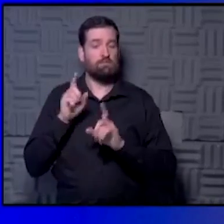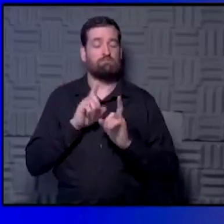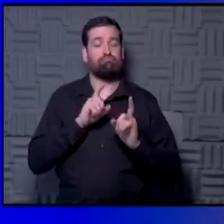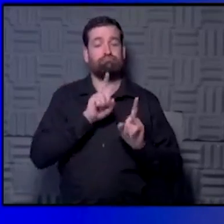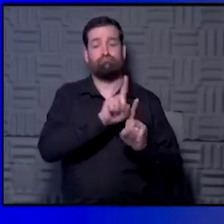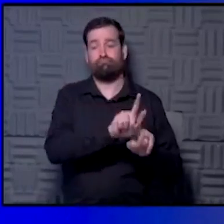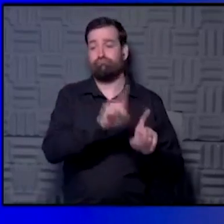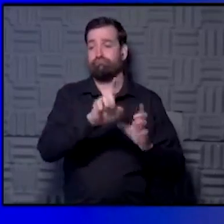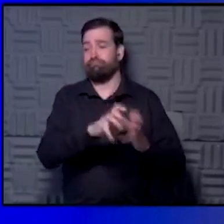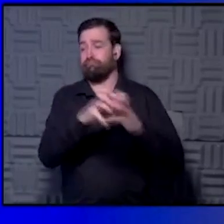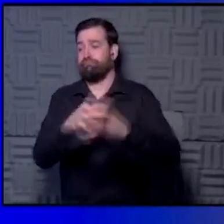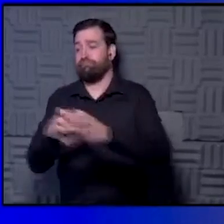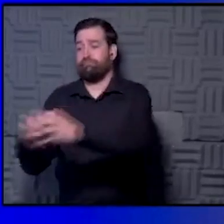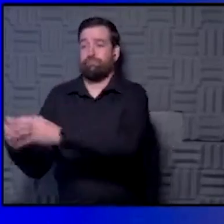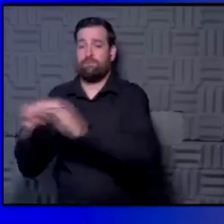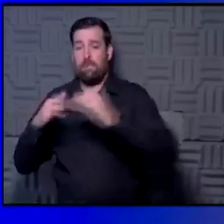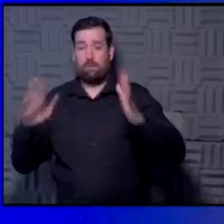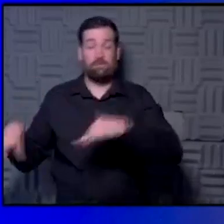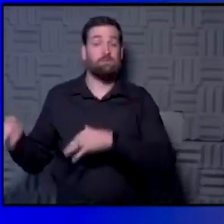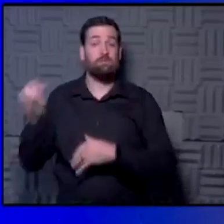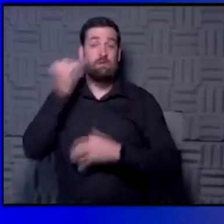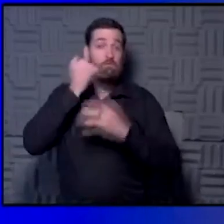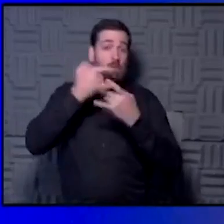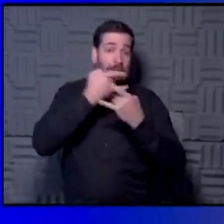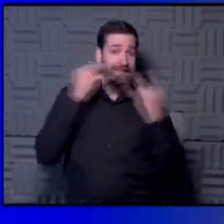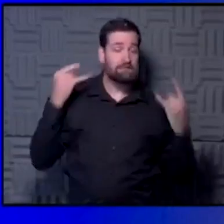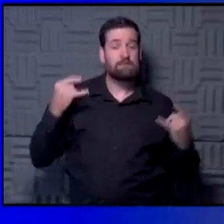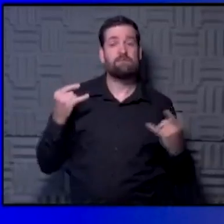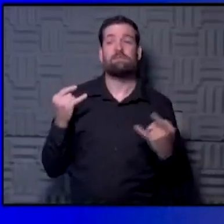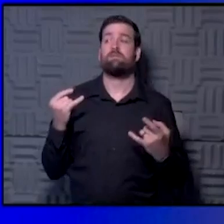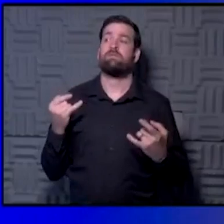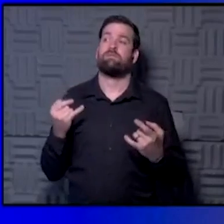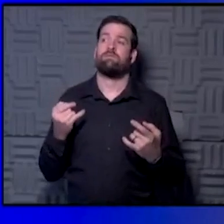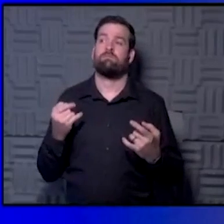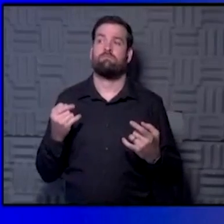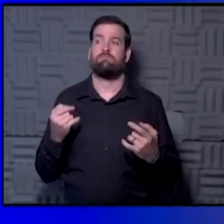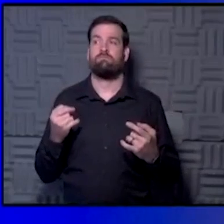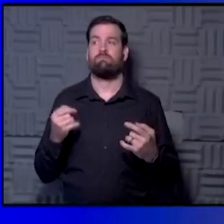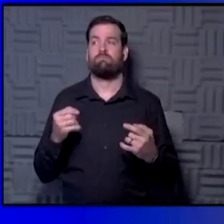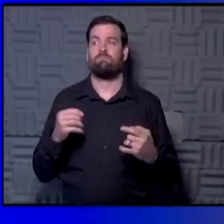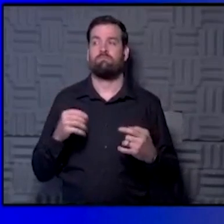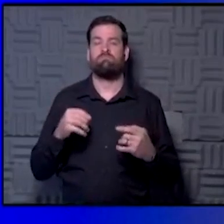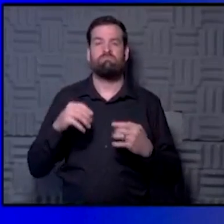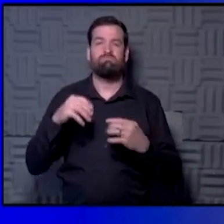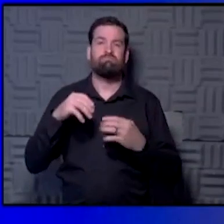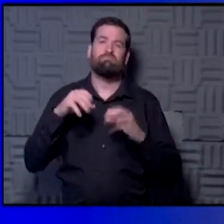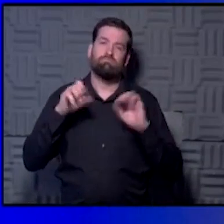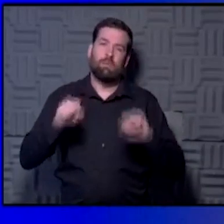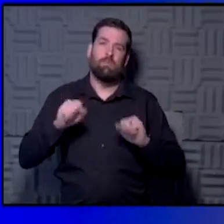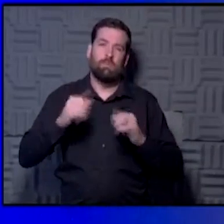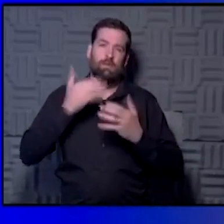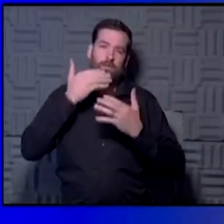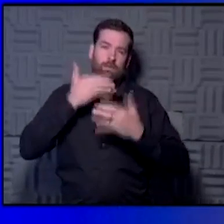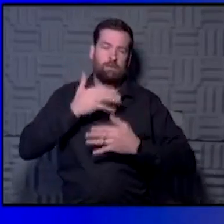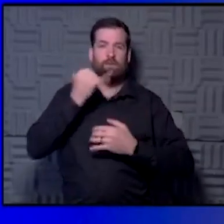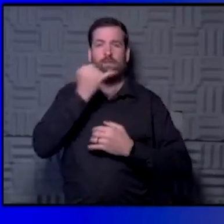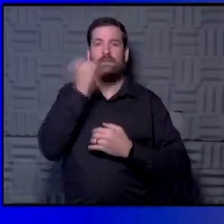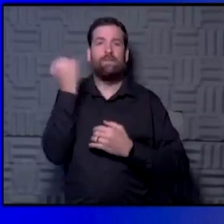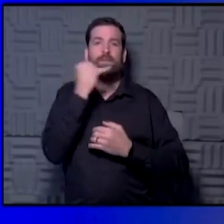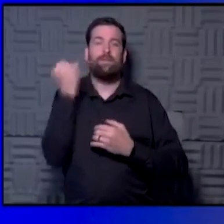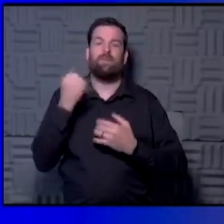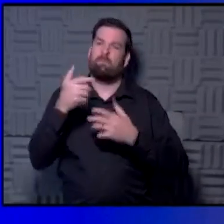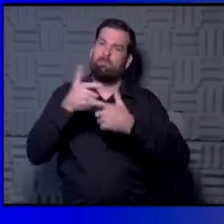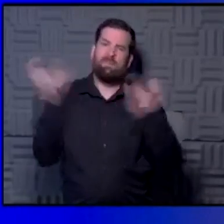to house. If you do have a mask on, there are probably oxygen slits, in the mouth, but I think that's going to be a huge